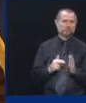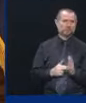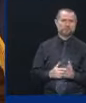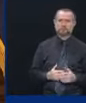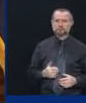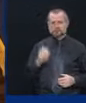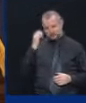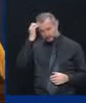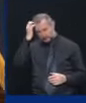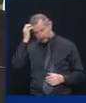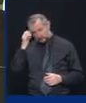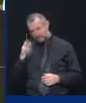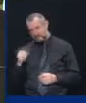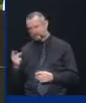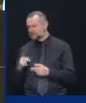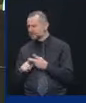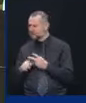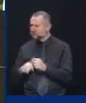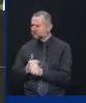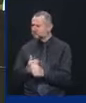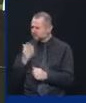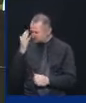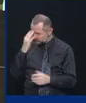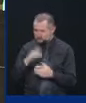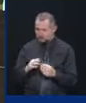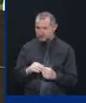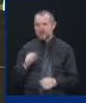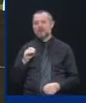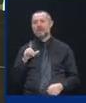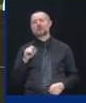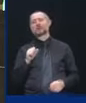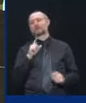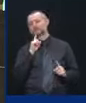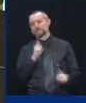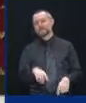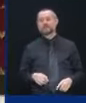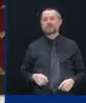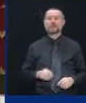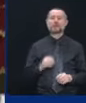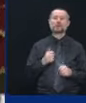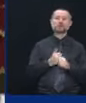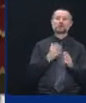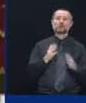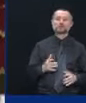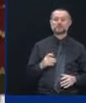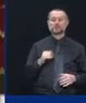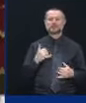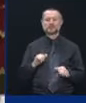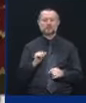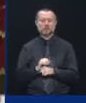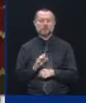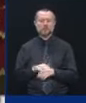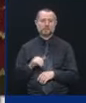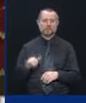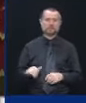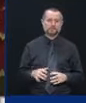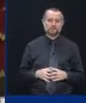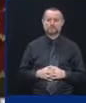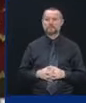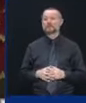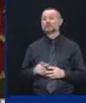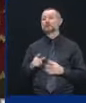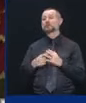don't know. Do you know, Melissa? Yeah, so the tracker, which we're continuing to build out, it's been a work in progress, much like the original site when we